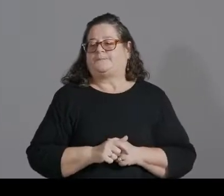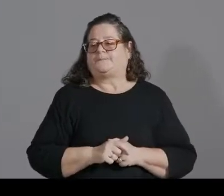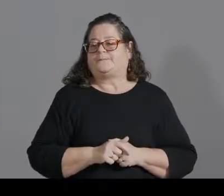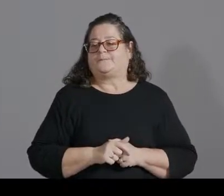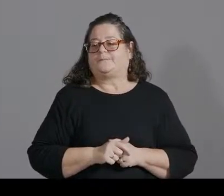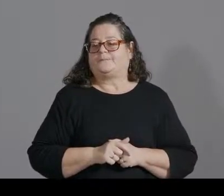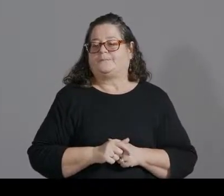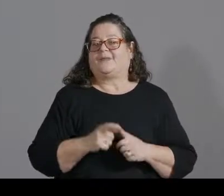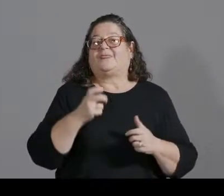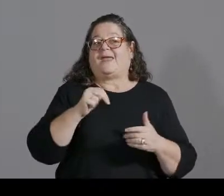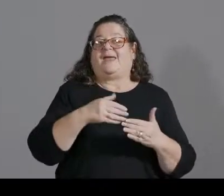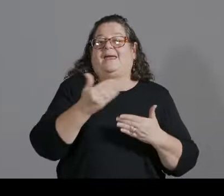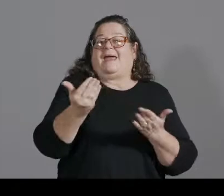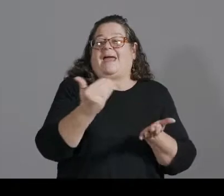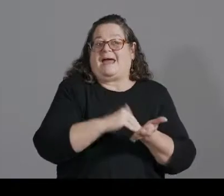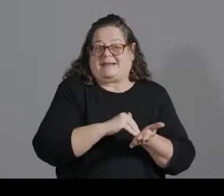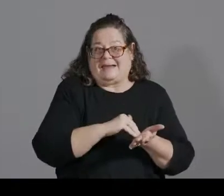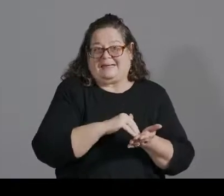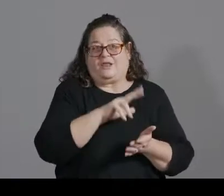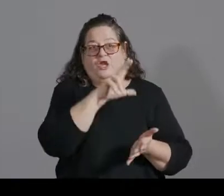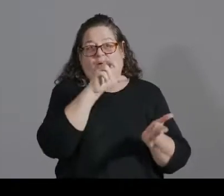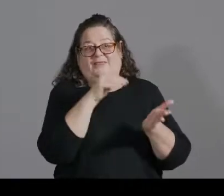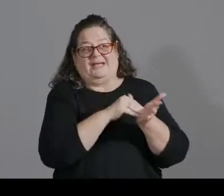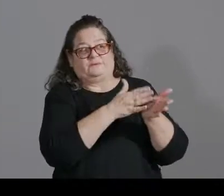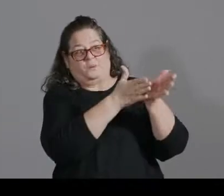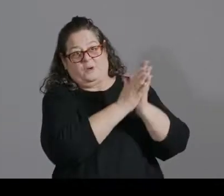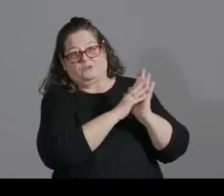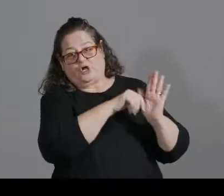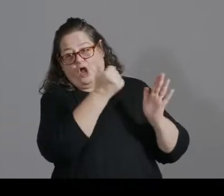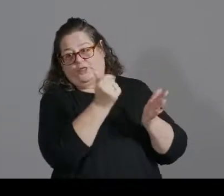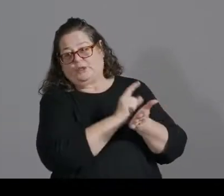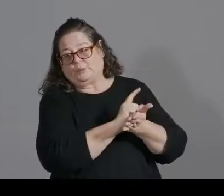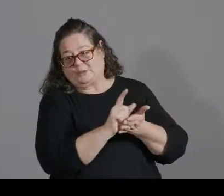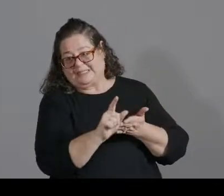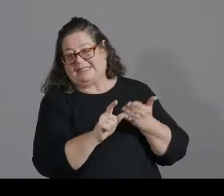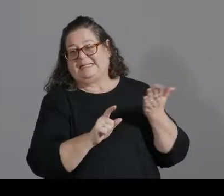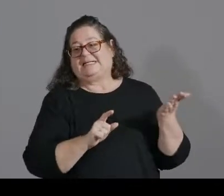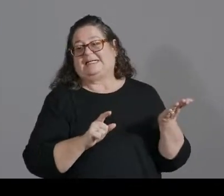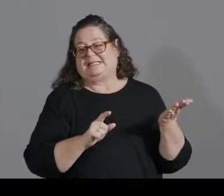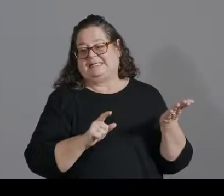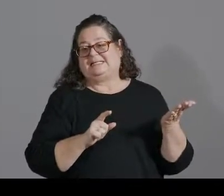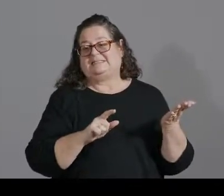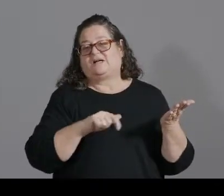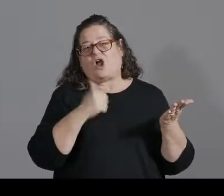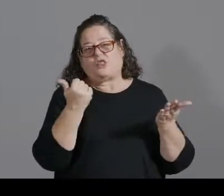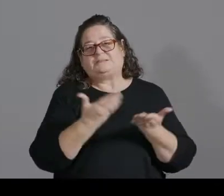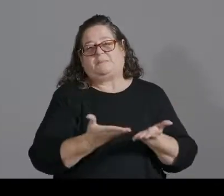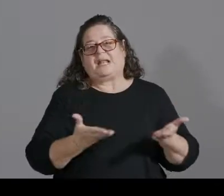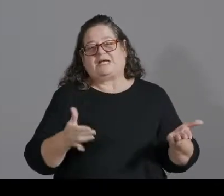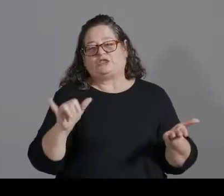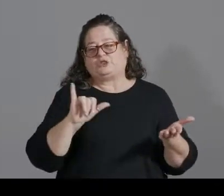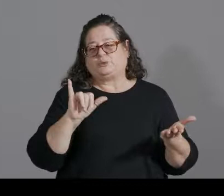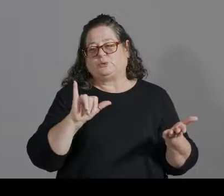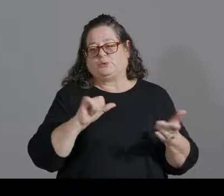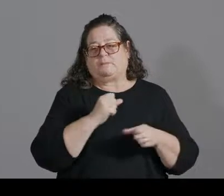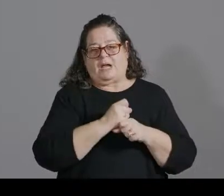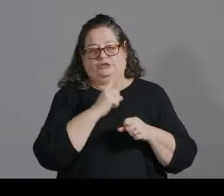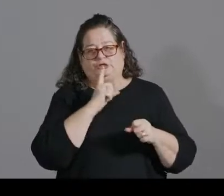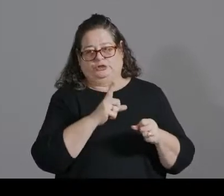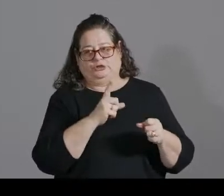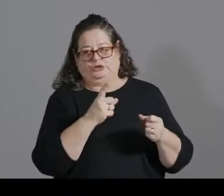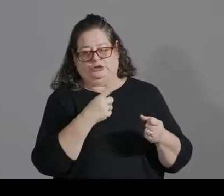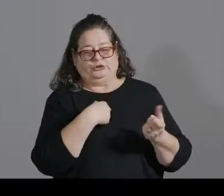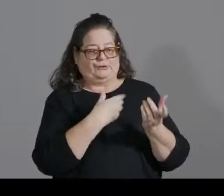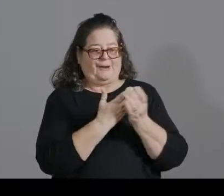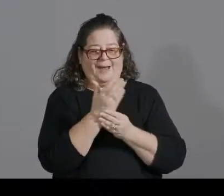per week, along with the ancillary supplies to ensure that we can support the vaccinators